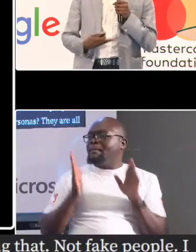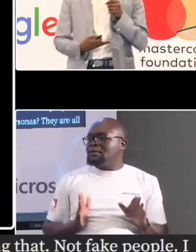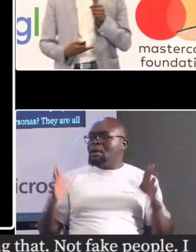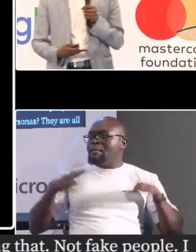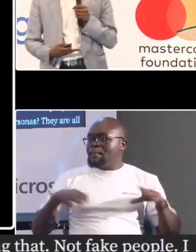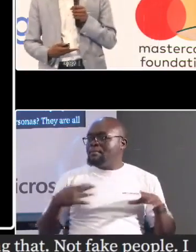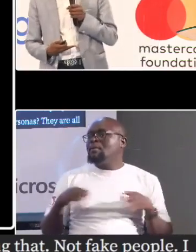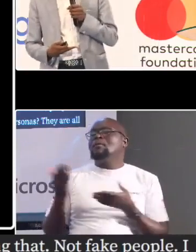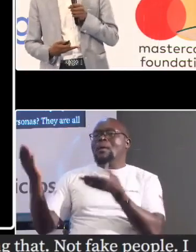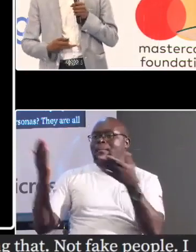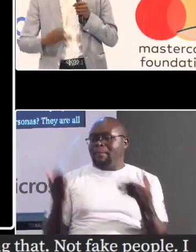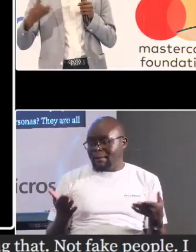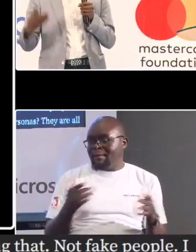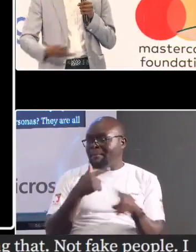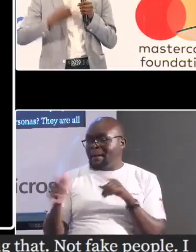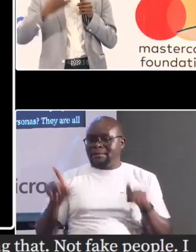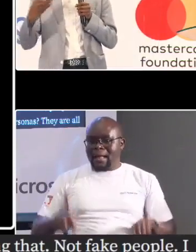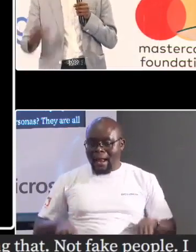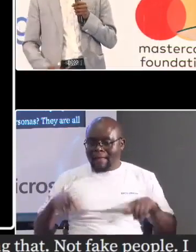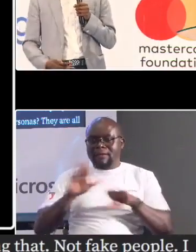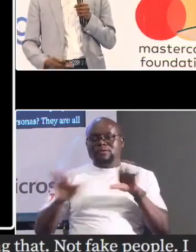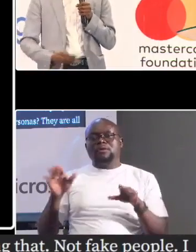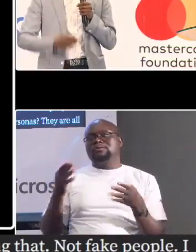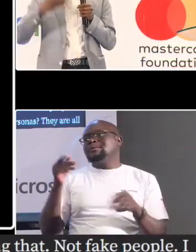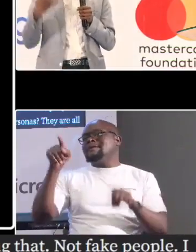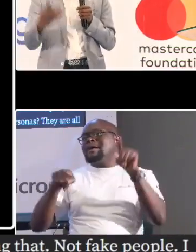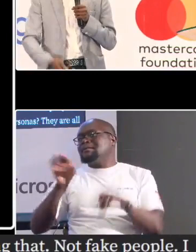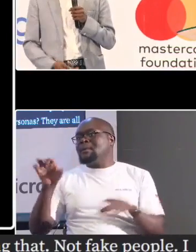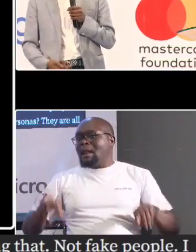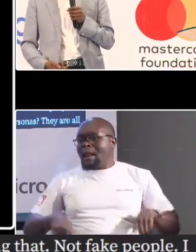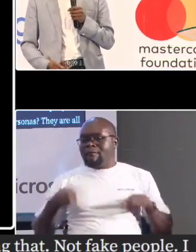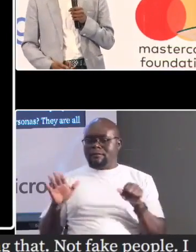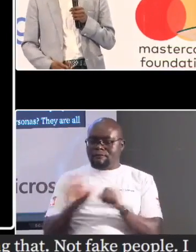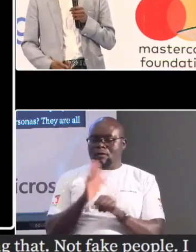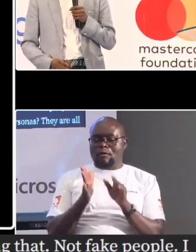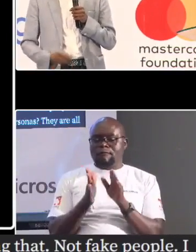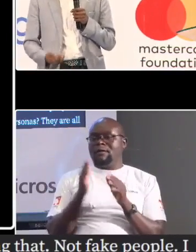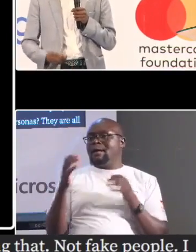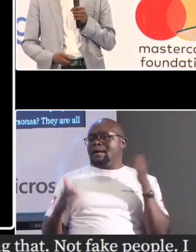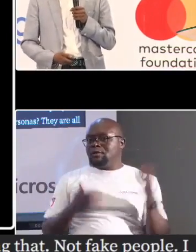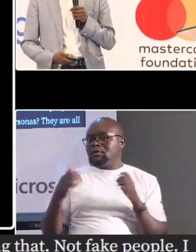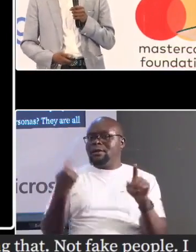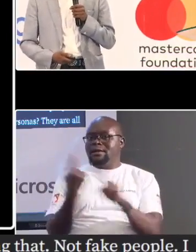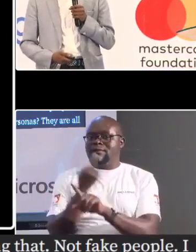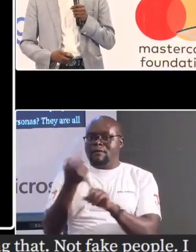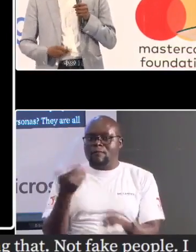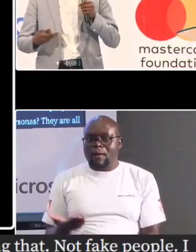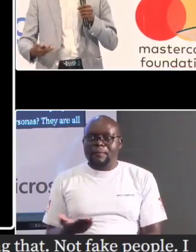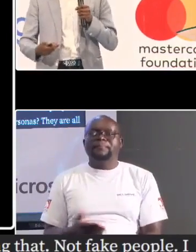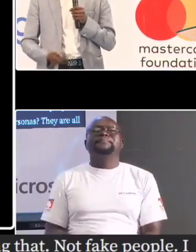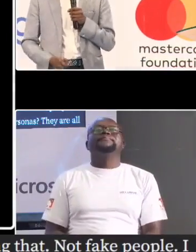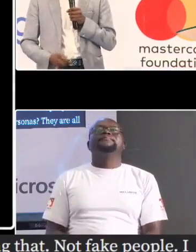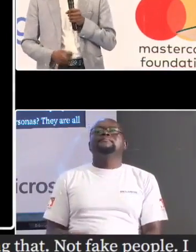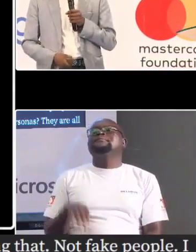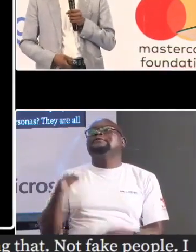are grinning? But life is multifarious. Life is full of emotions that are different from,